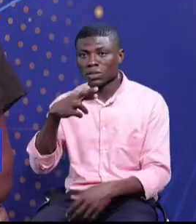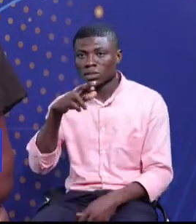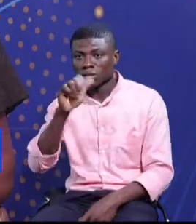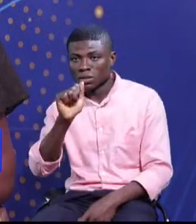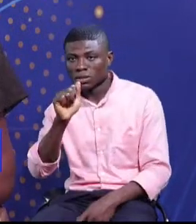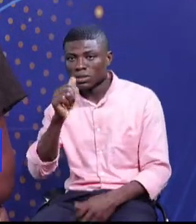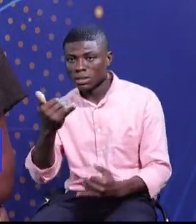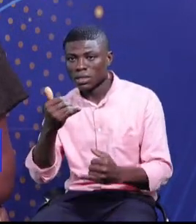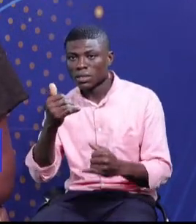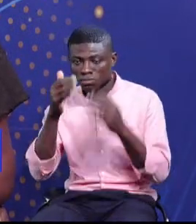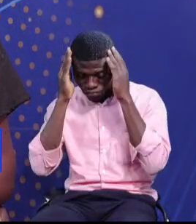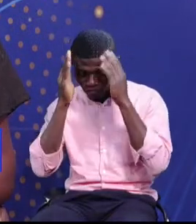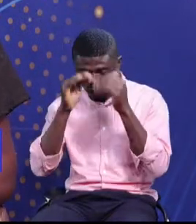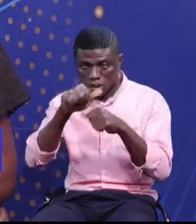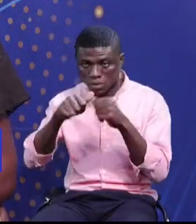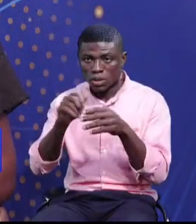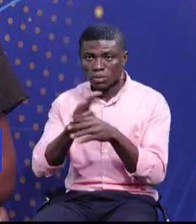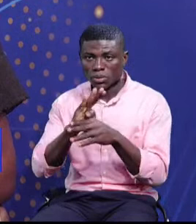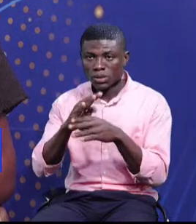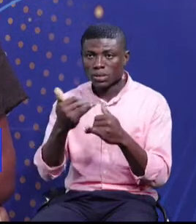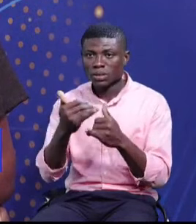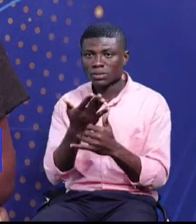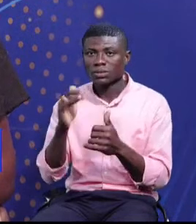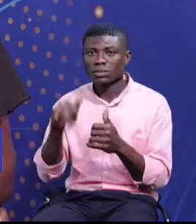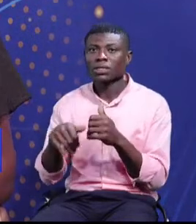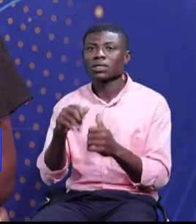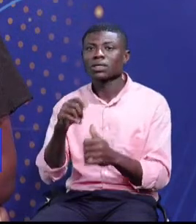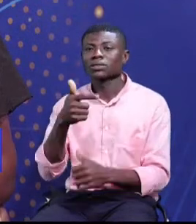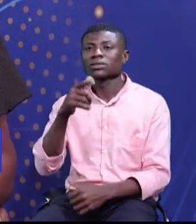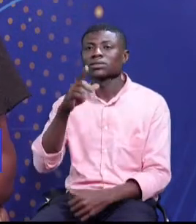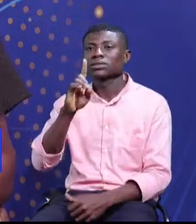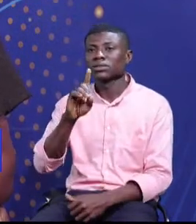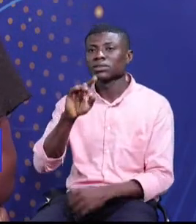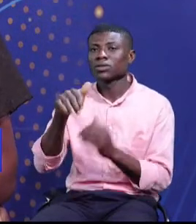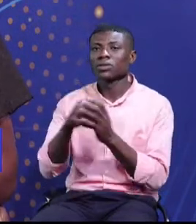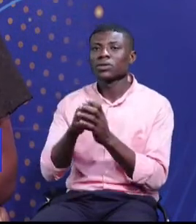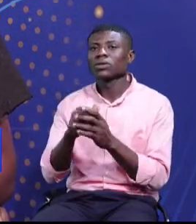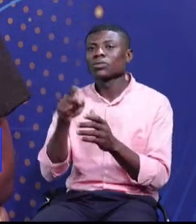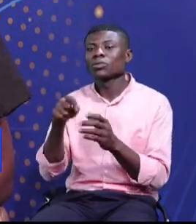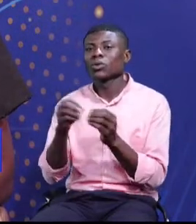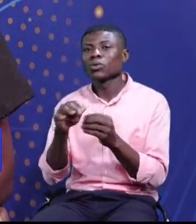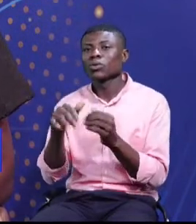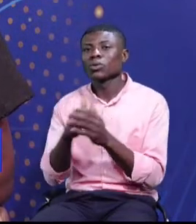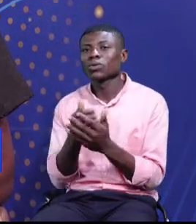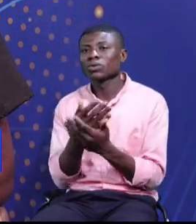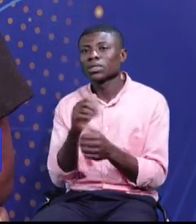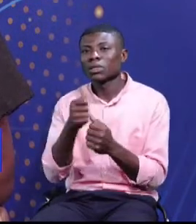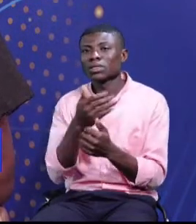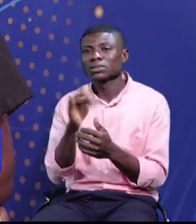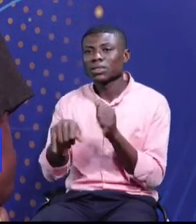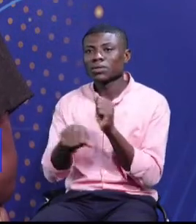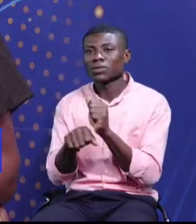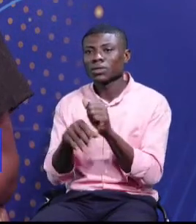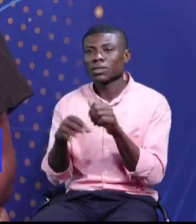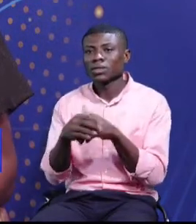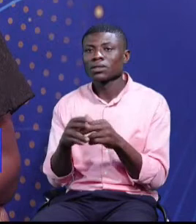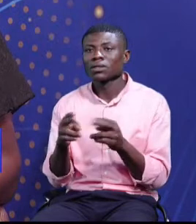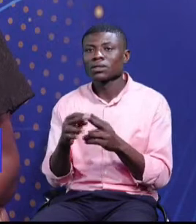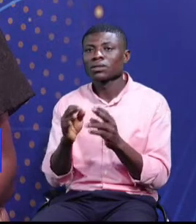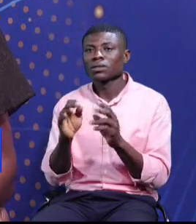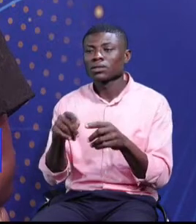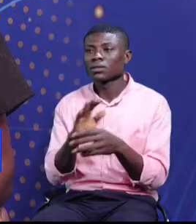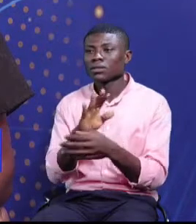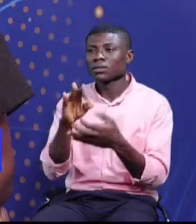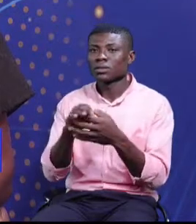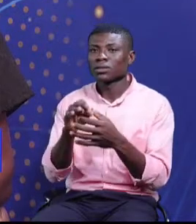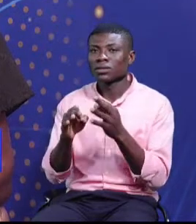very more intentional about how they're doing things right now. RGD are being a bit more stringent about their systems, etc. So you come in